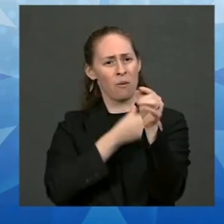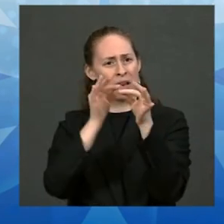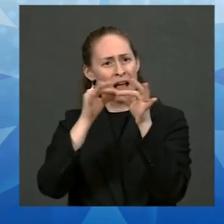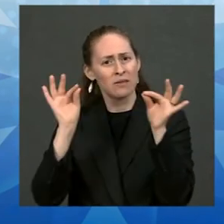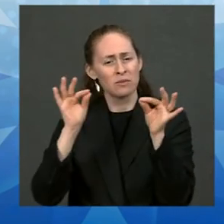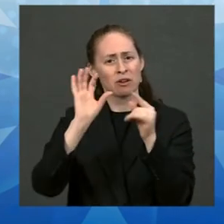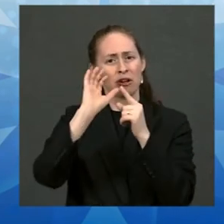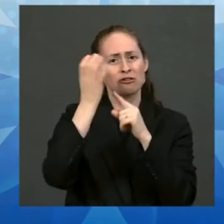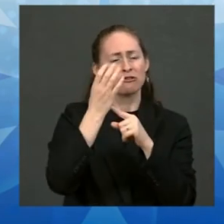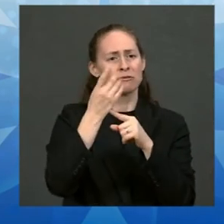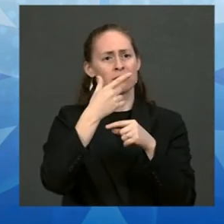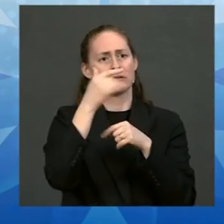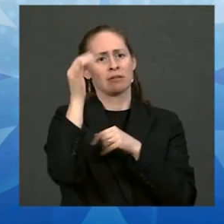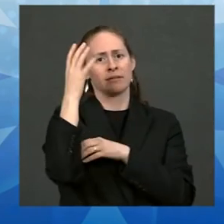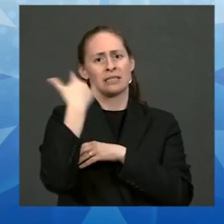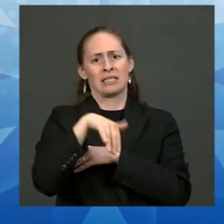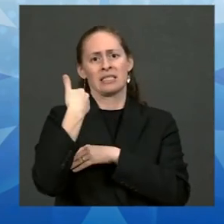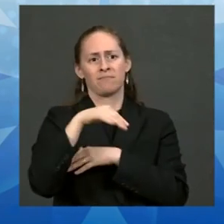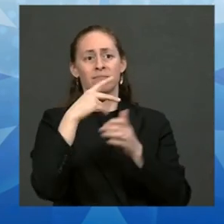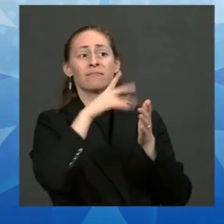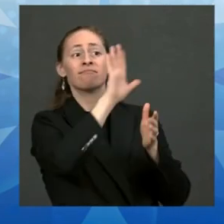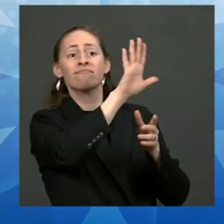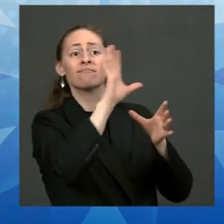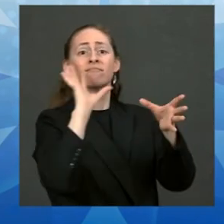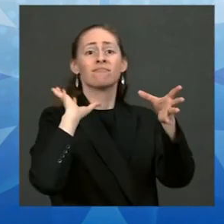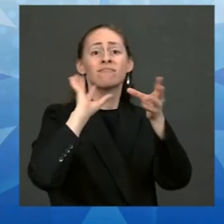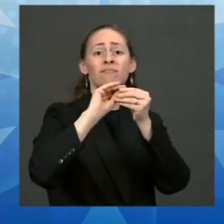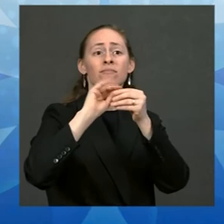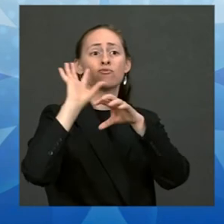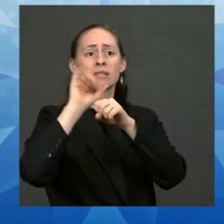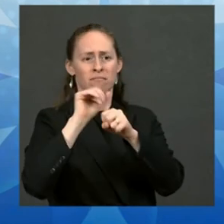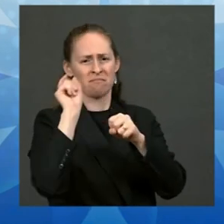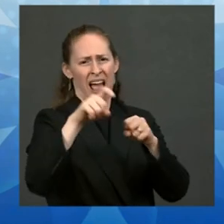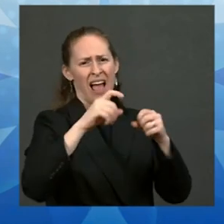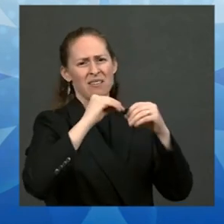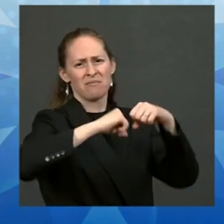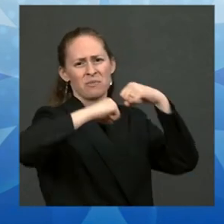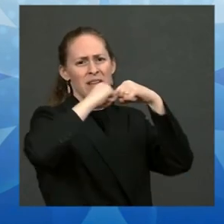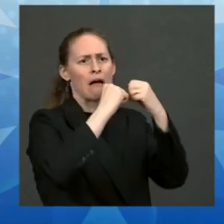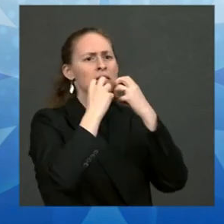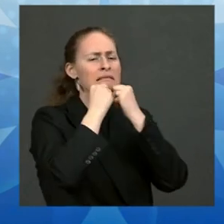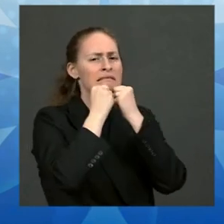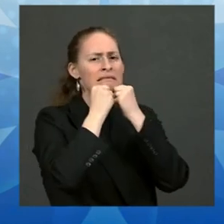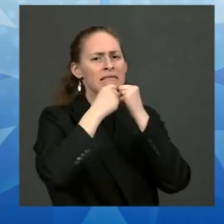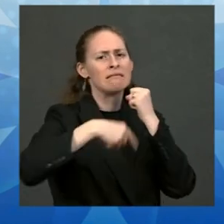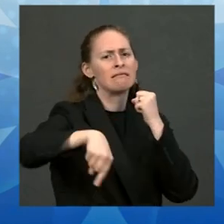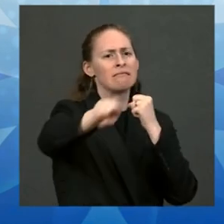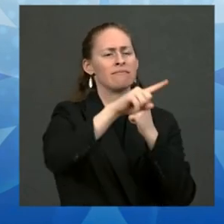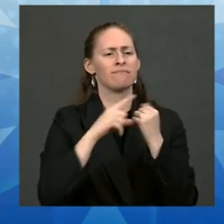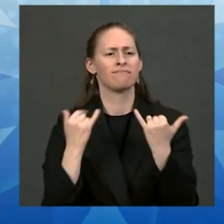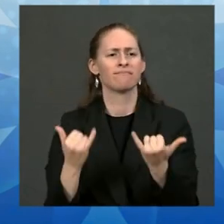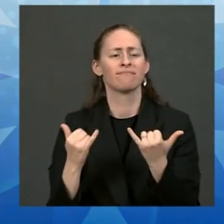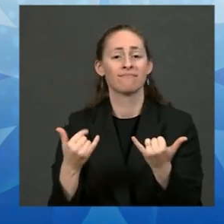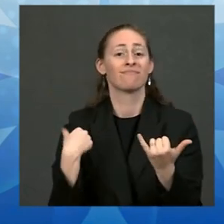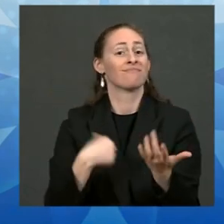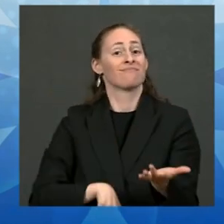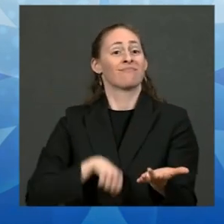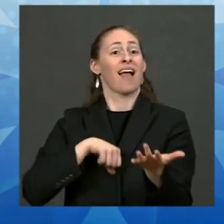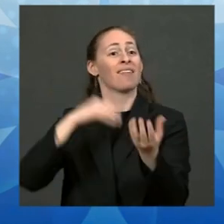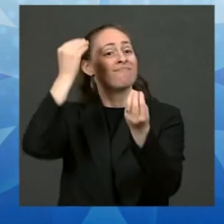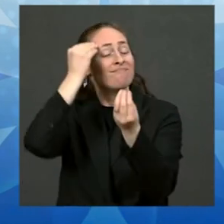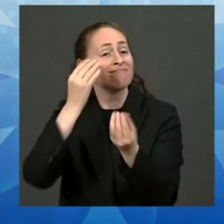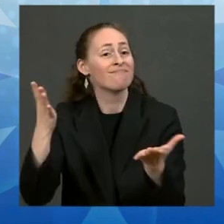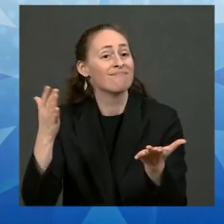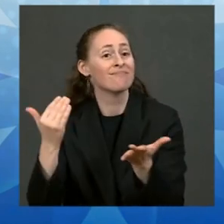now more than ever. So today, I'm proud to announce a new memorandum of agreement